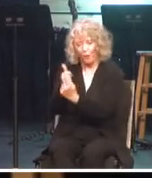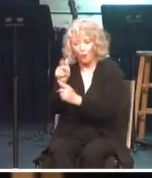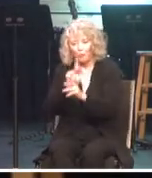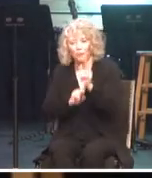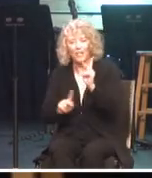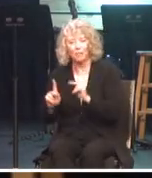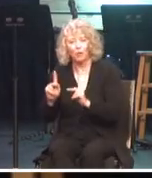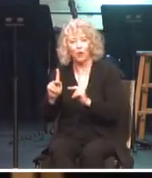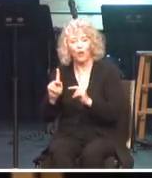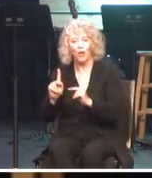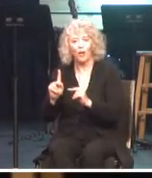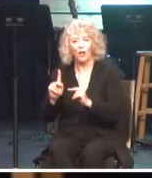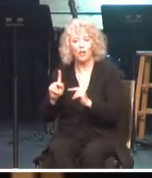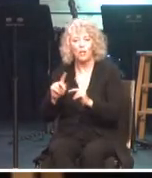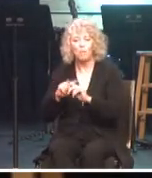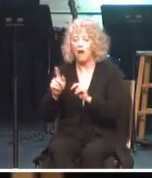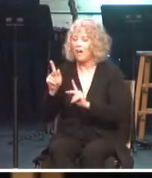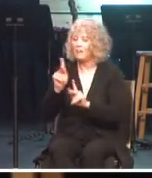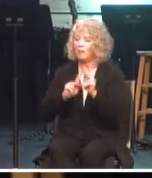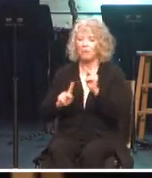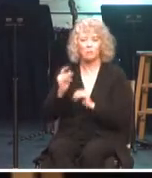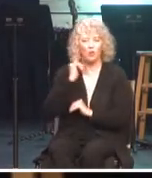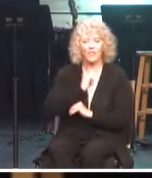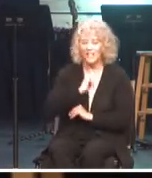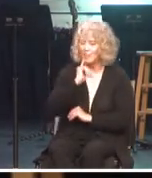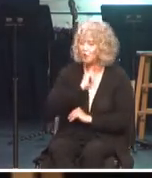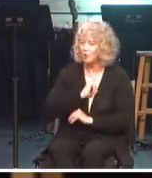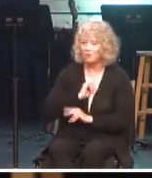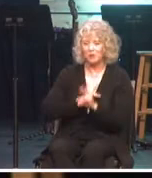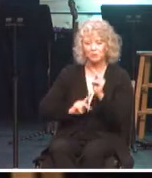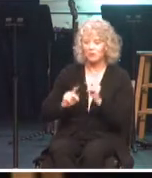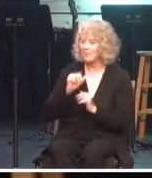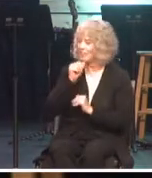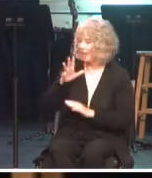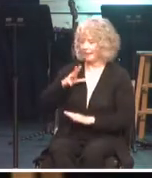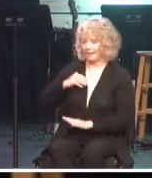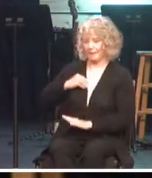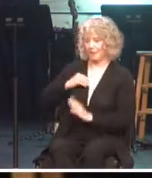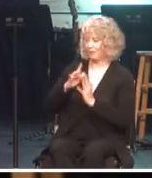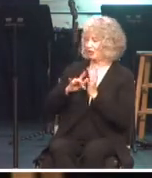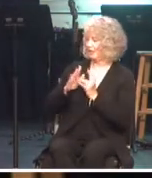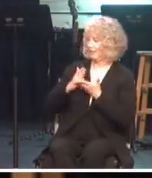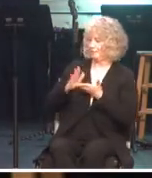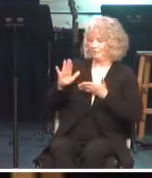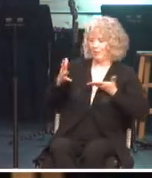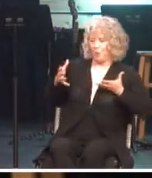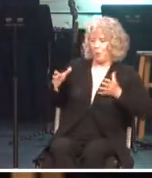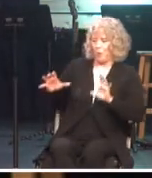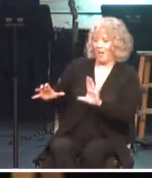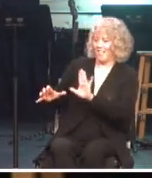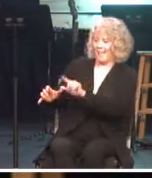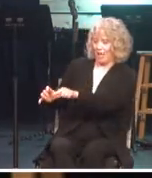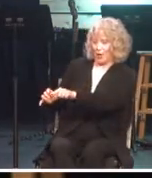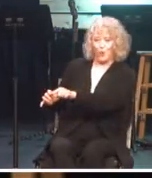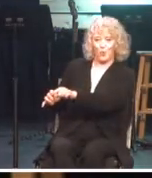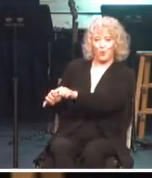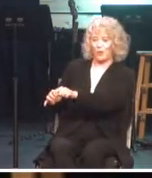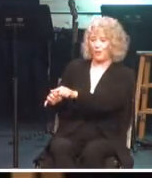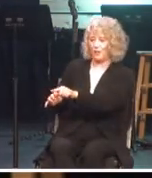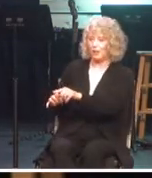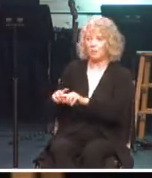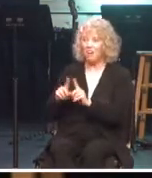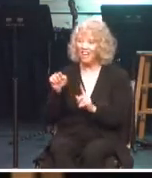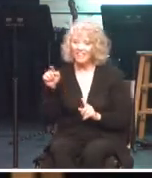and those who were his own did not receive him. They don't want anything to do with him. He's their creator. He's their